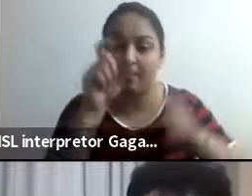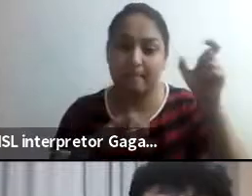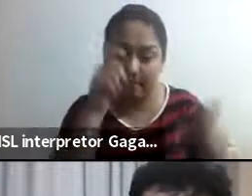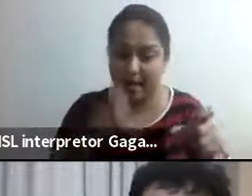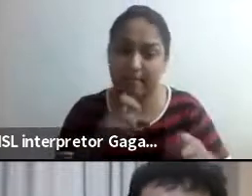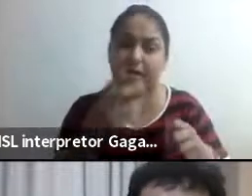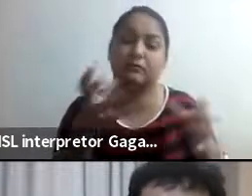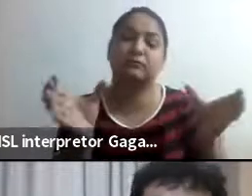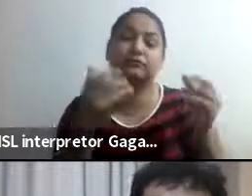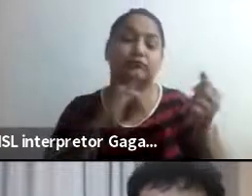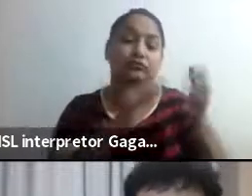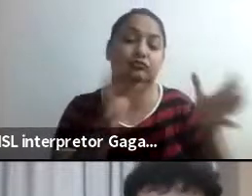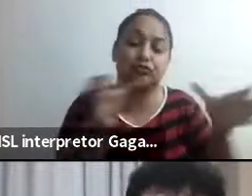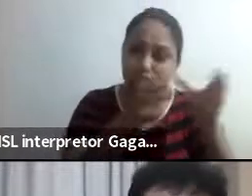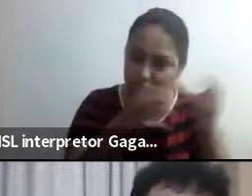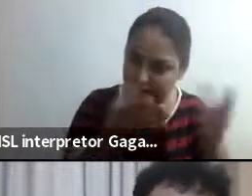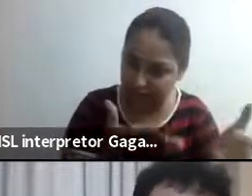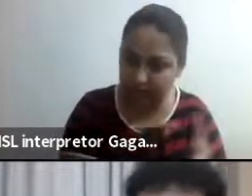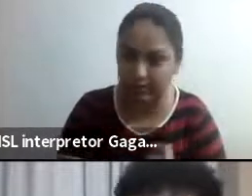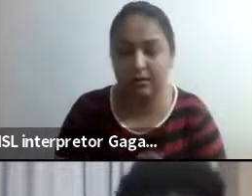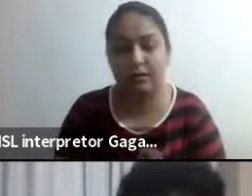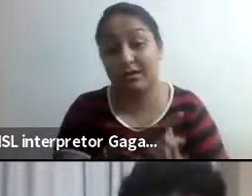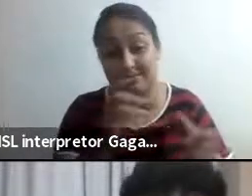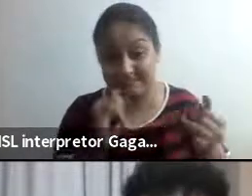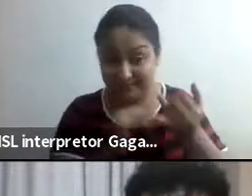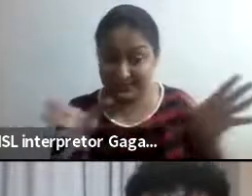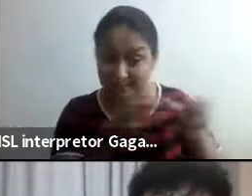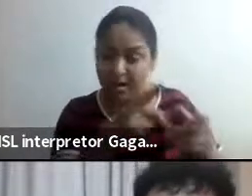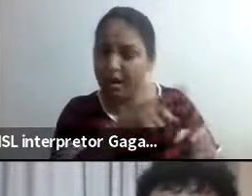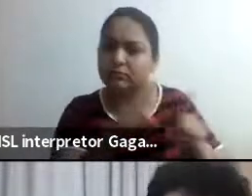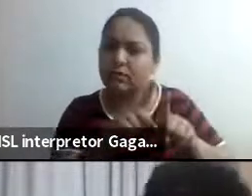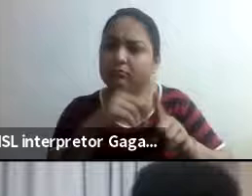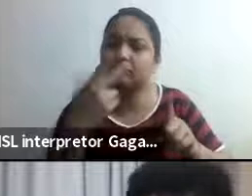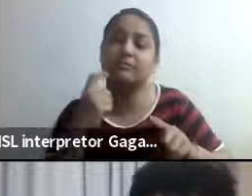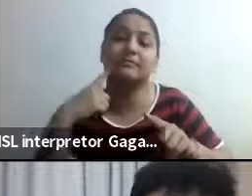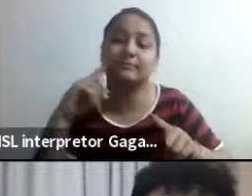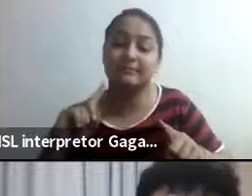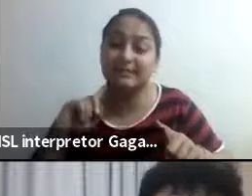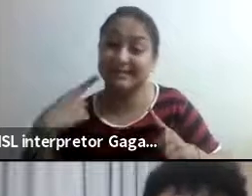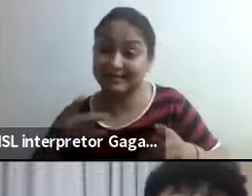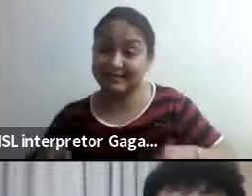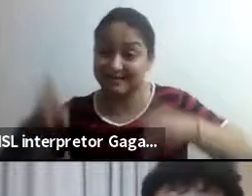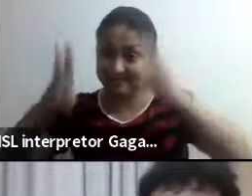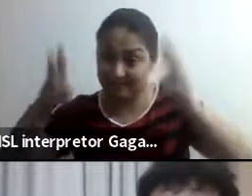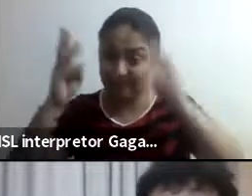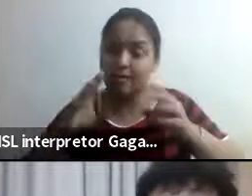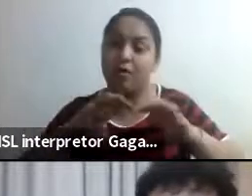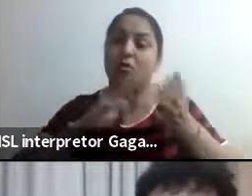non-indigenous society. So a society that has an urban-centric model, that has historically had an urban-centric